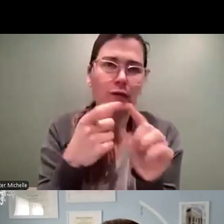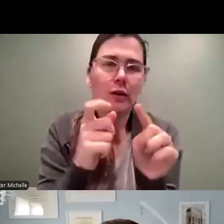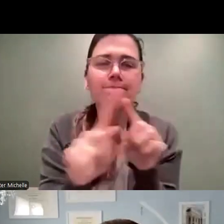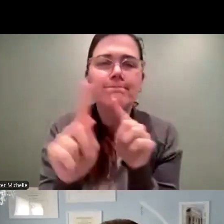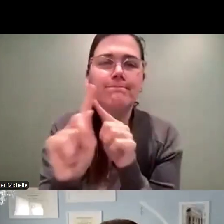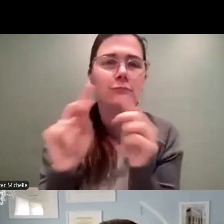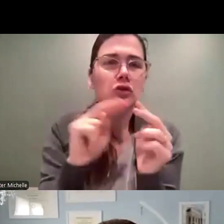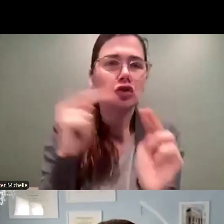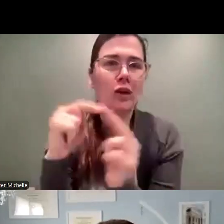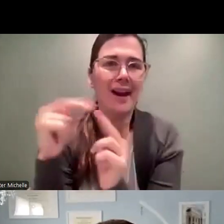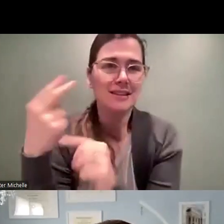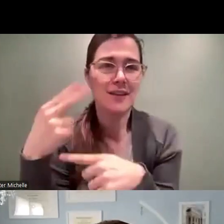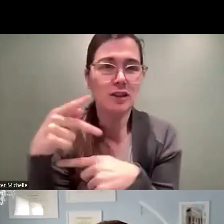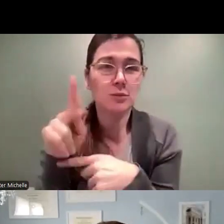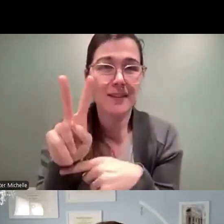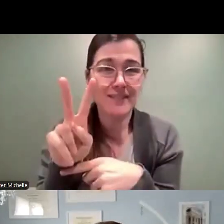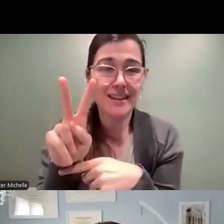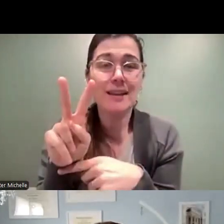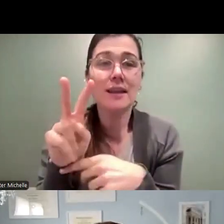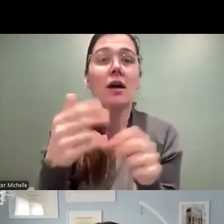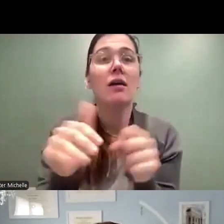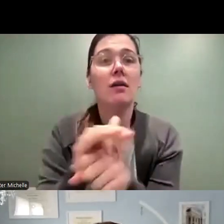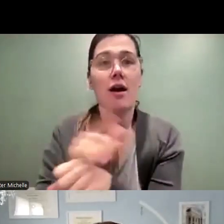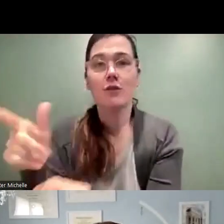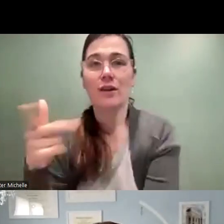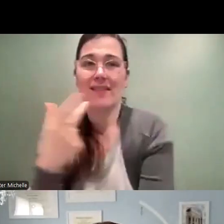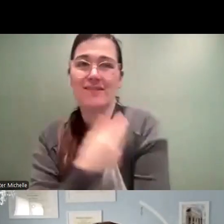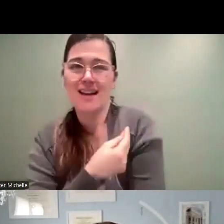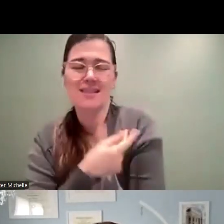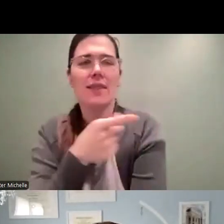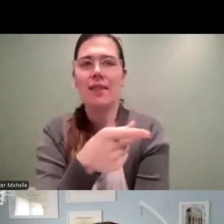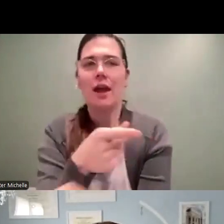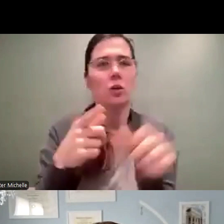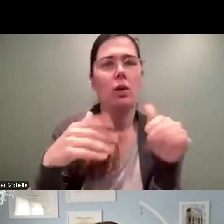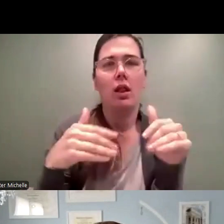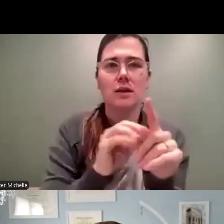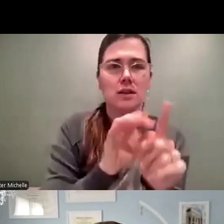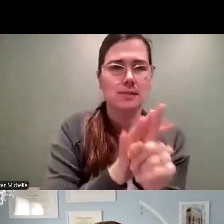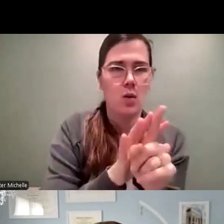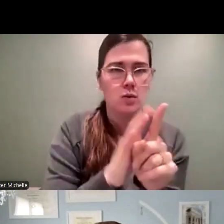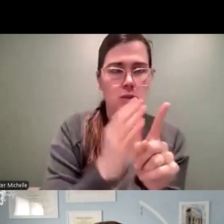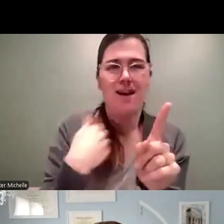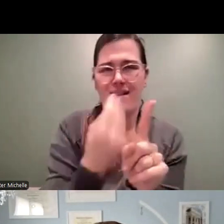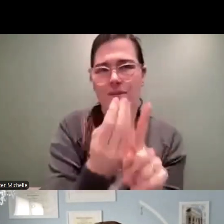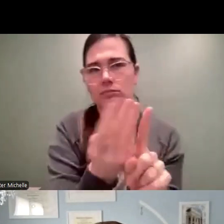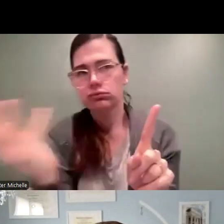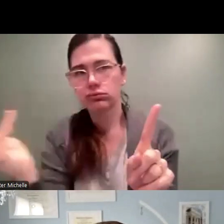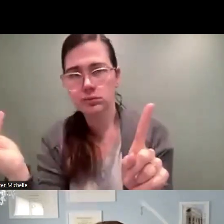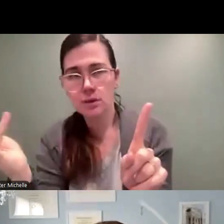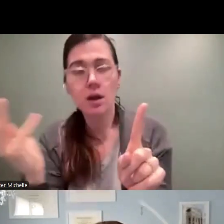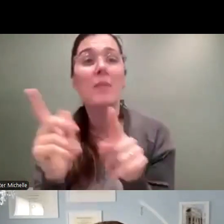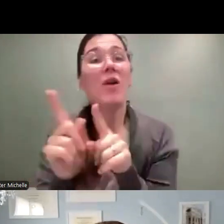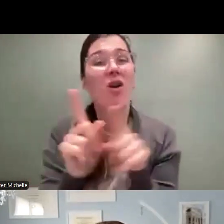that are covered in the vaccine that you haven't been exposed to already. But there's also even some data to suggest that